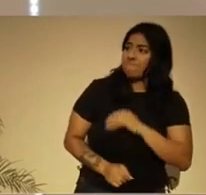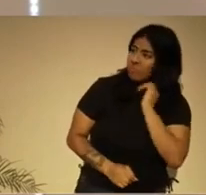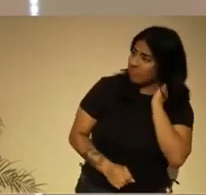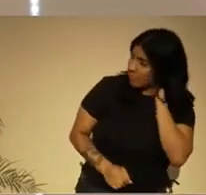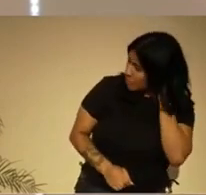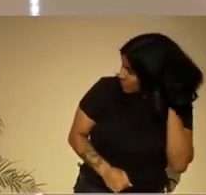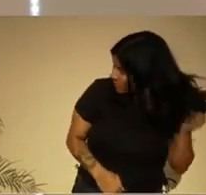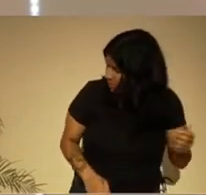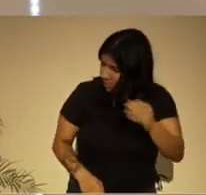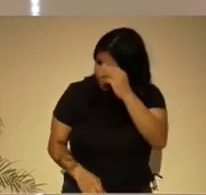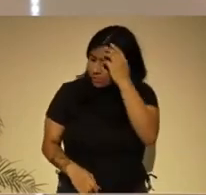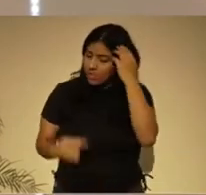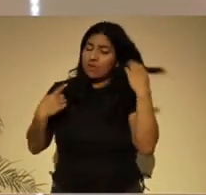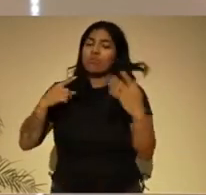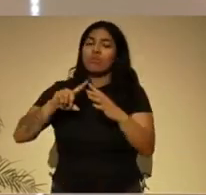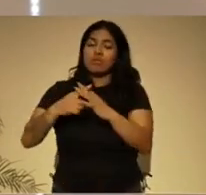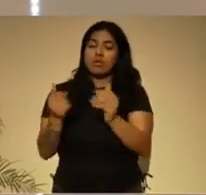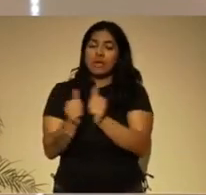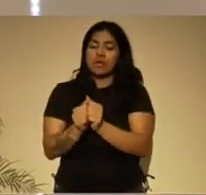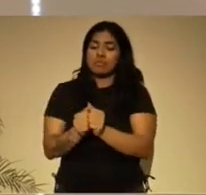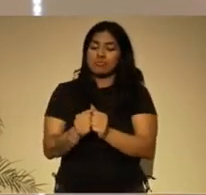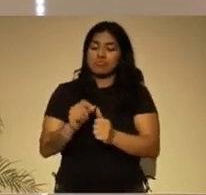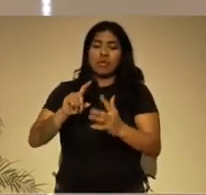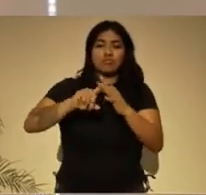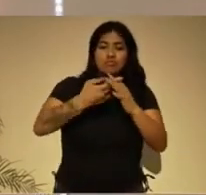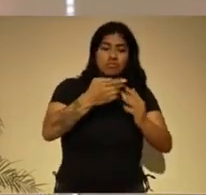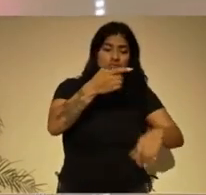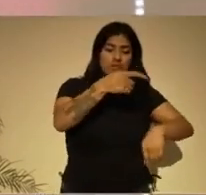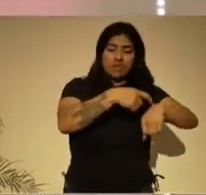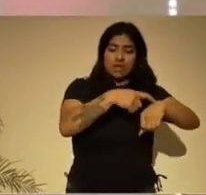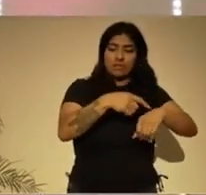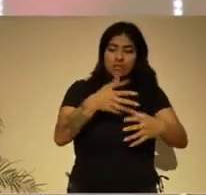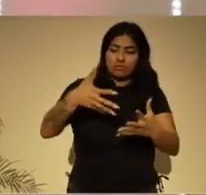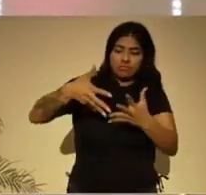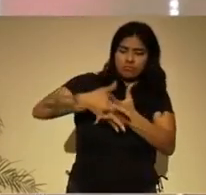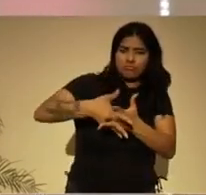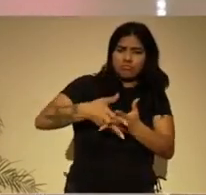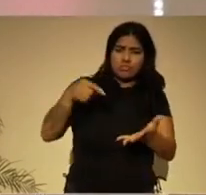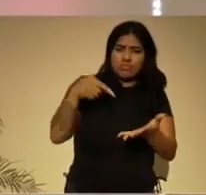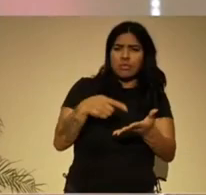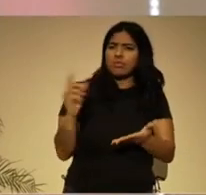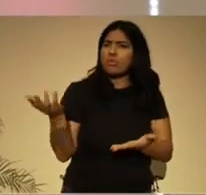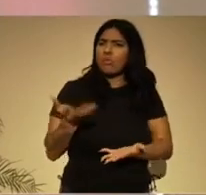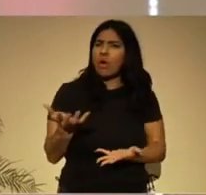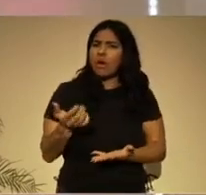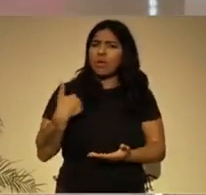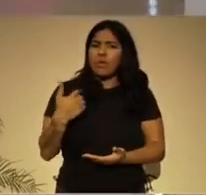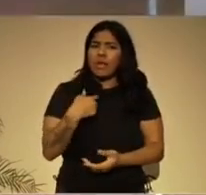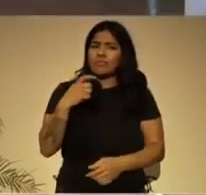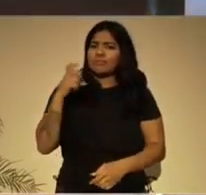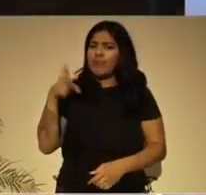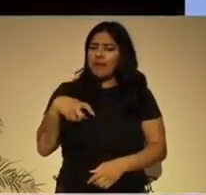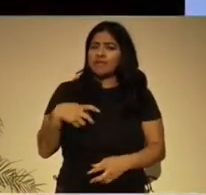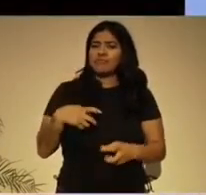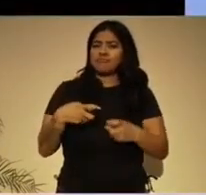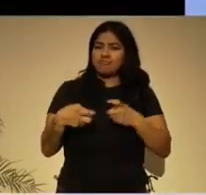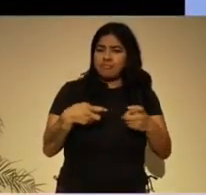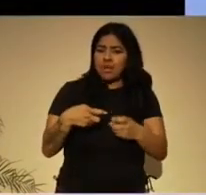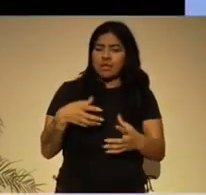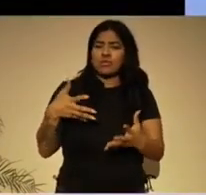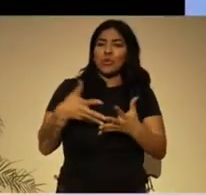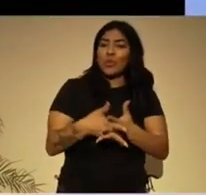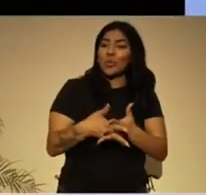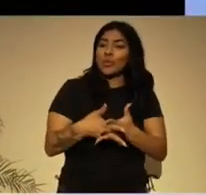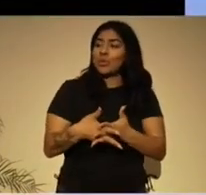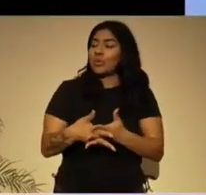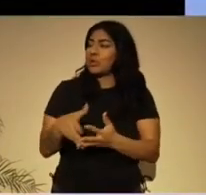And so we're going to go to the beginning of time, because we got to get to the root. You got to deal with the root. And